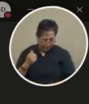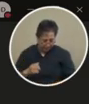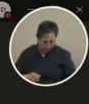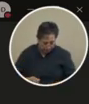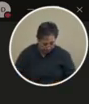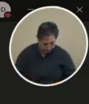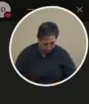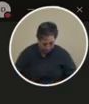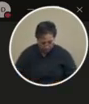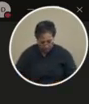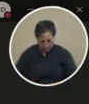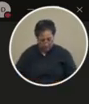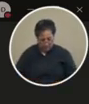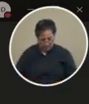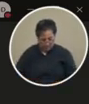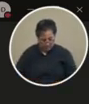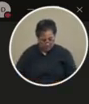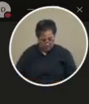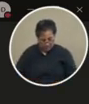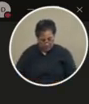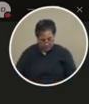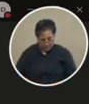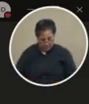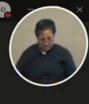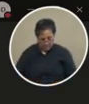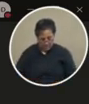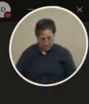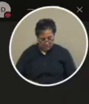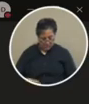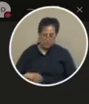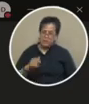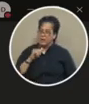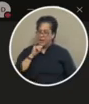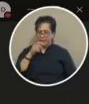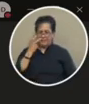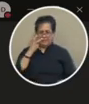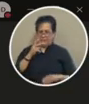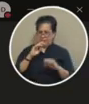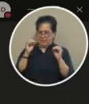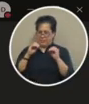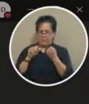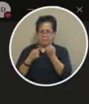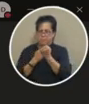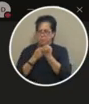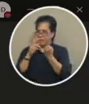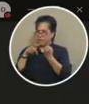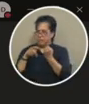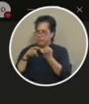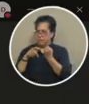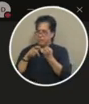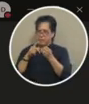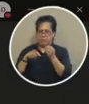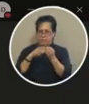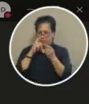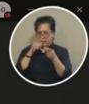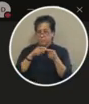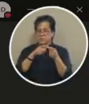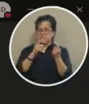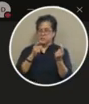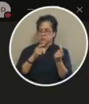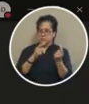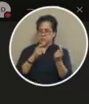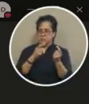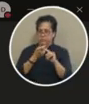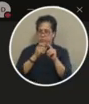ahead. Hi, Ro. Just very quickly, I didn't see anything in the backup regarding any opposition from